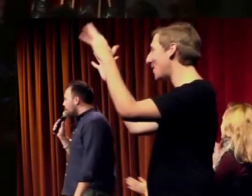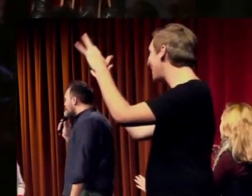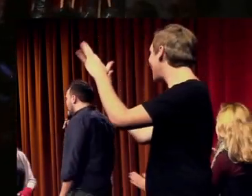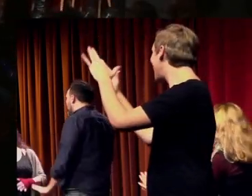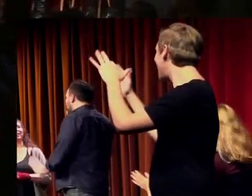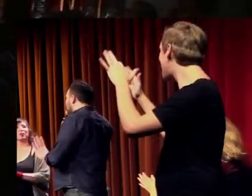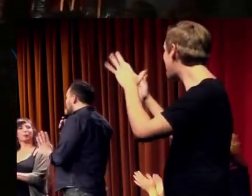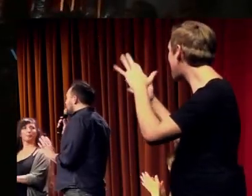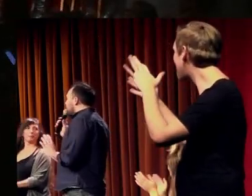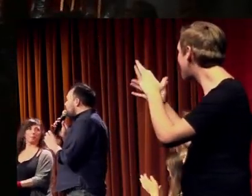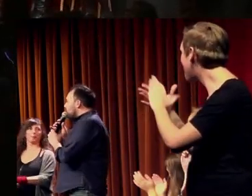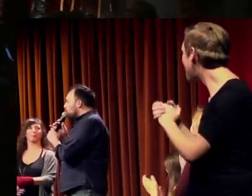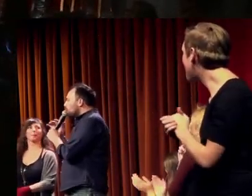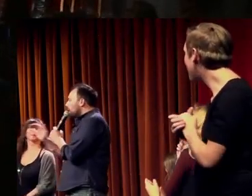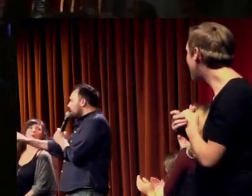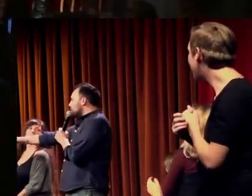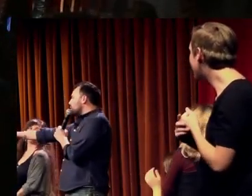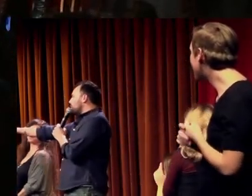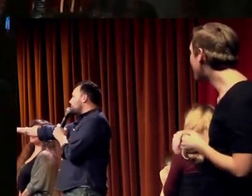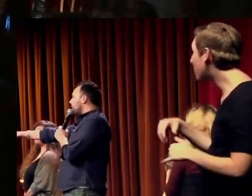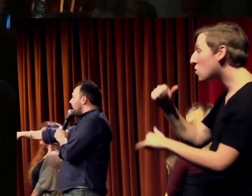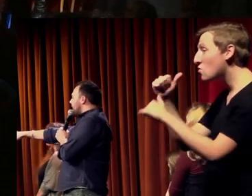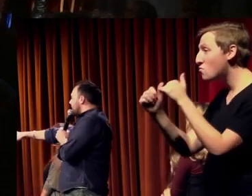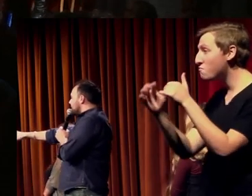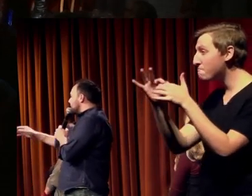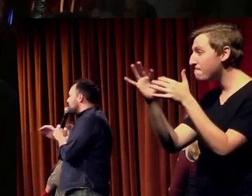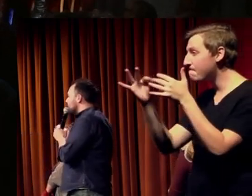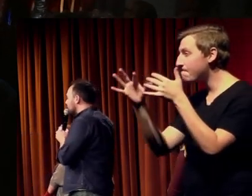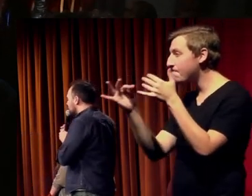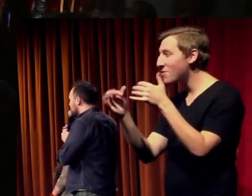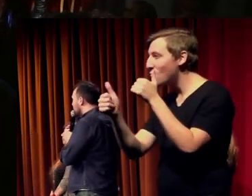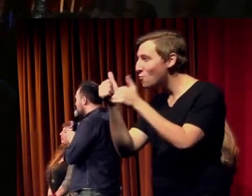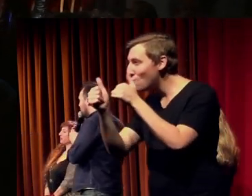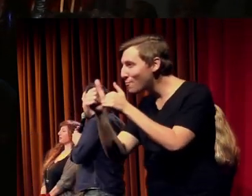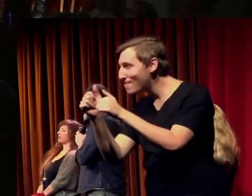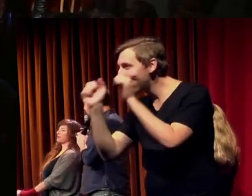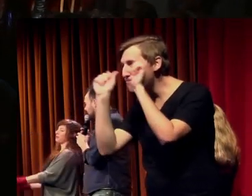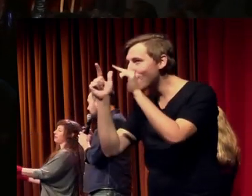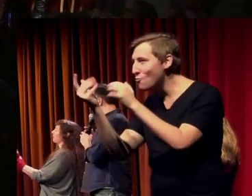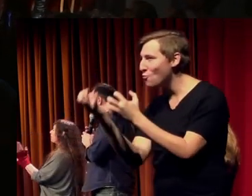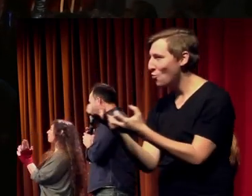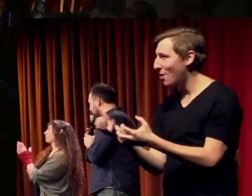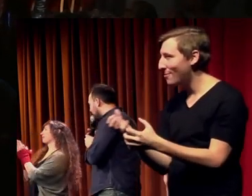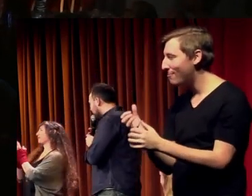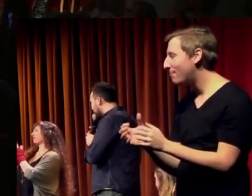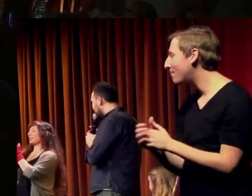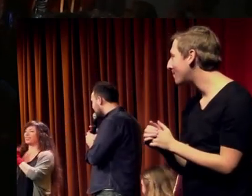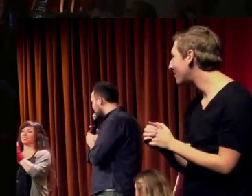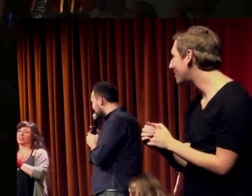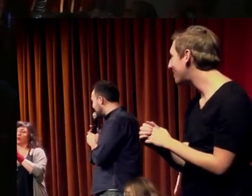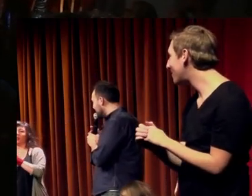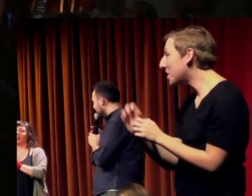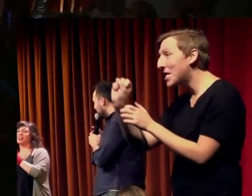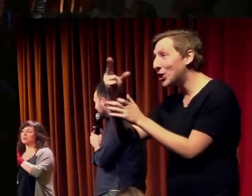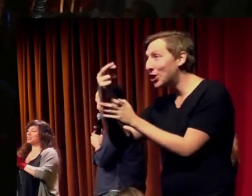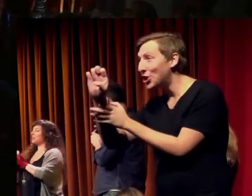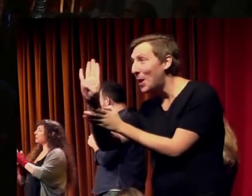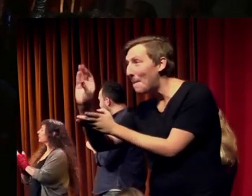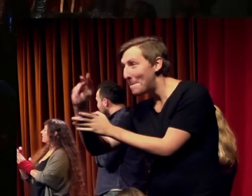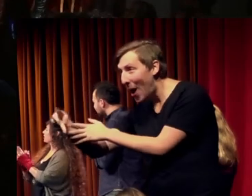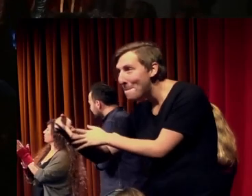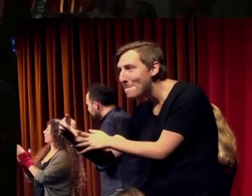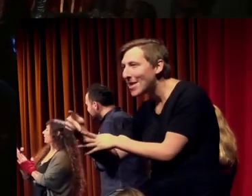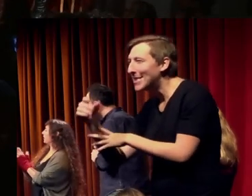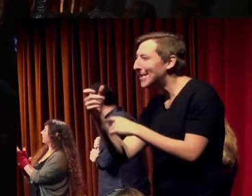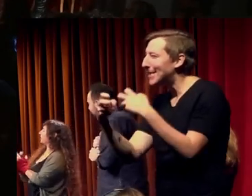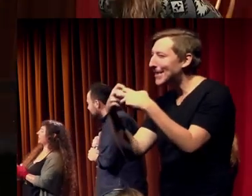up! All right, okay. Which prize do you want? Shebop! Well, it was a